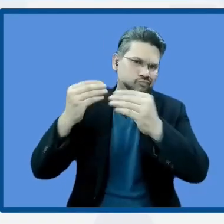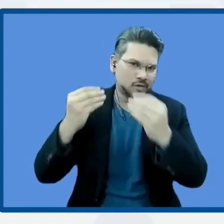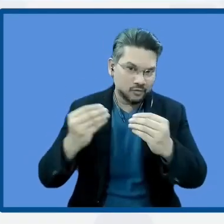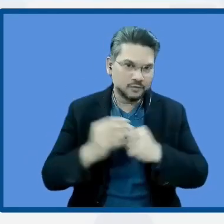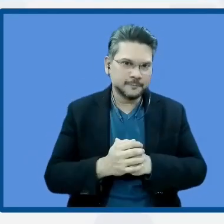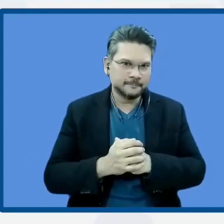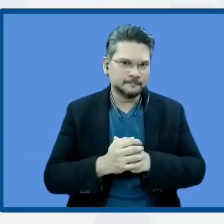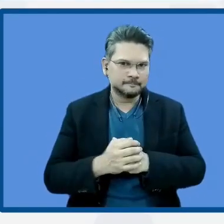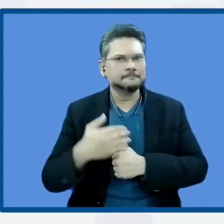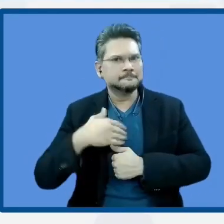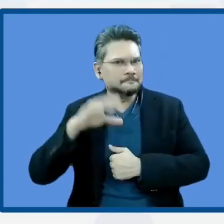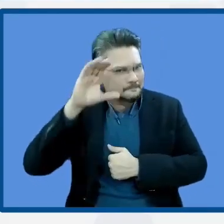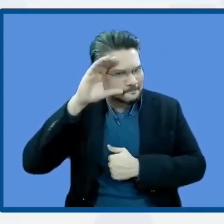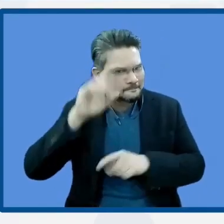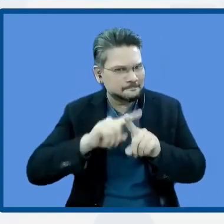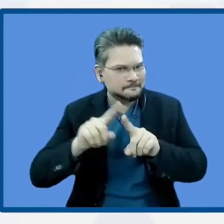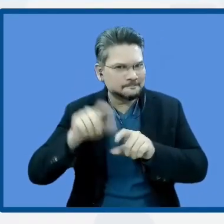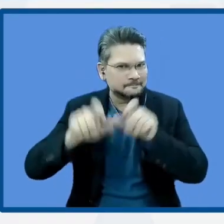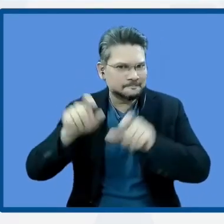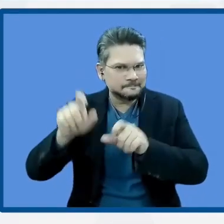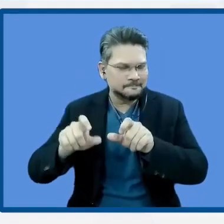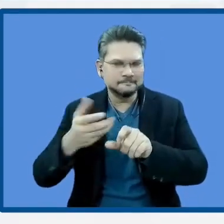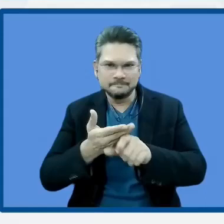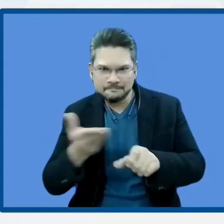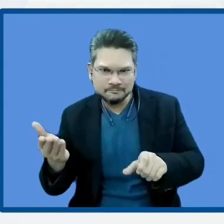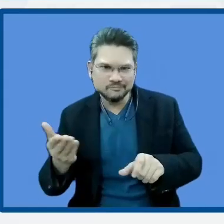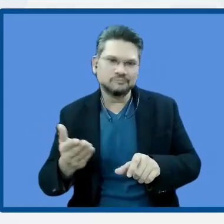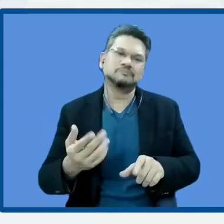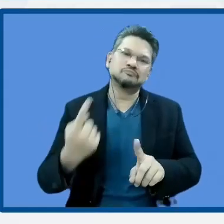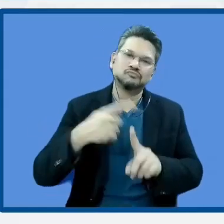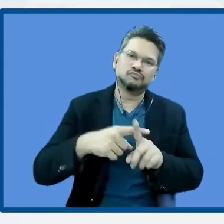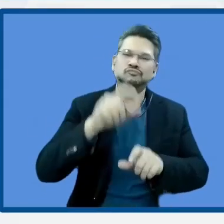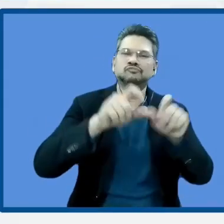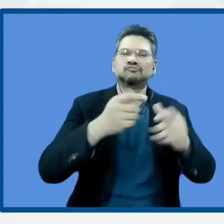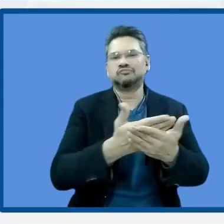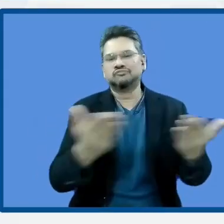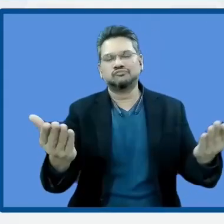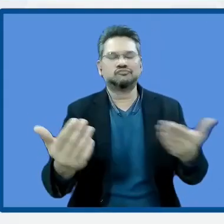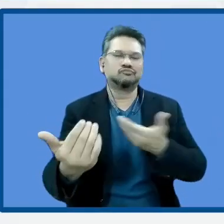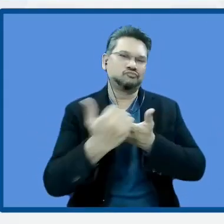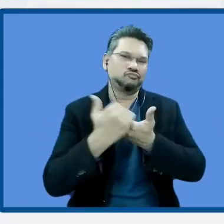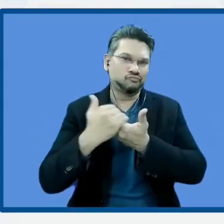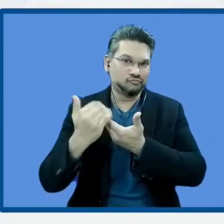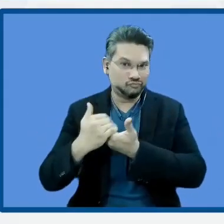to have your engagement and participation using the Slido platform. You will see